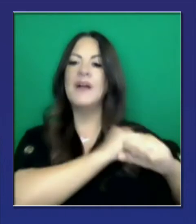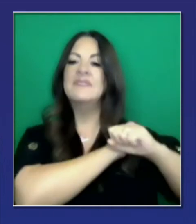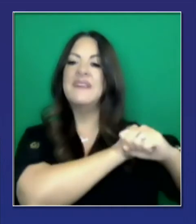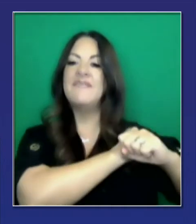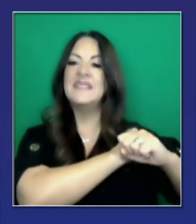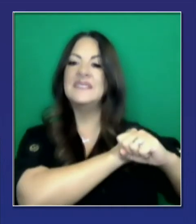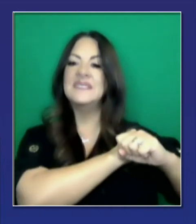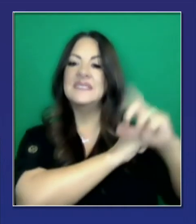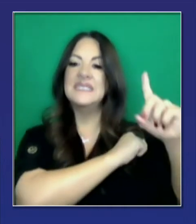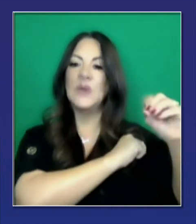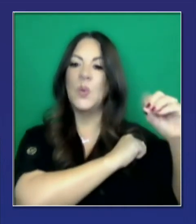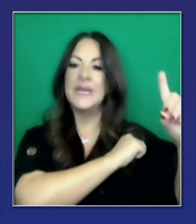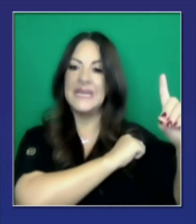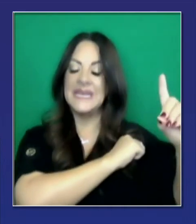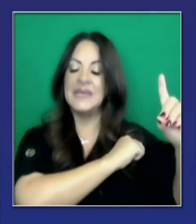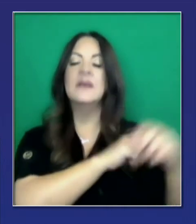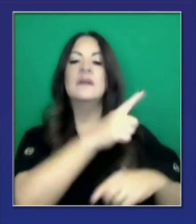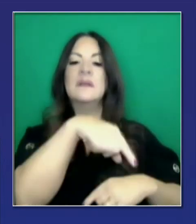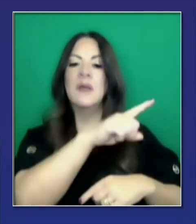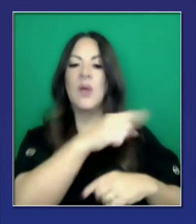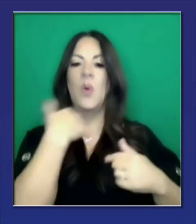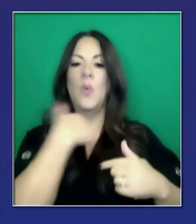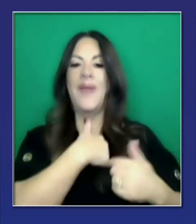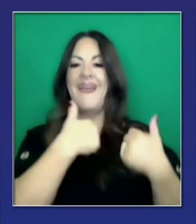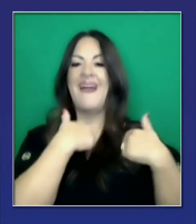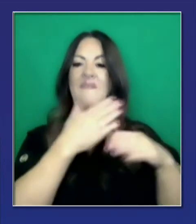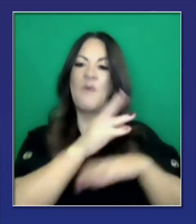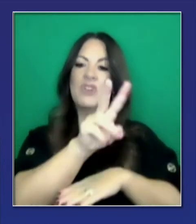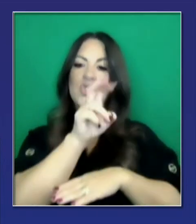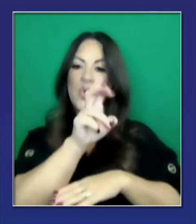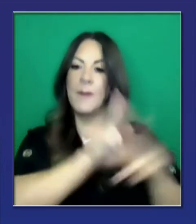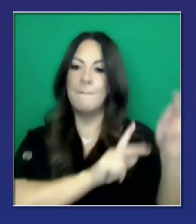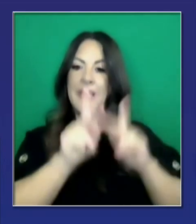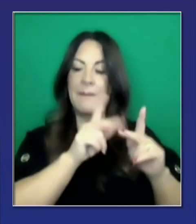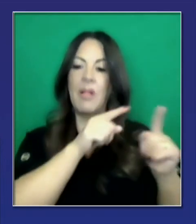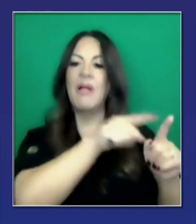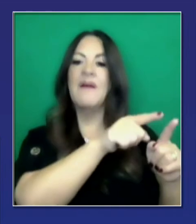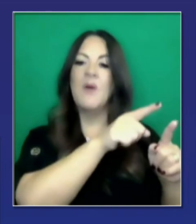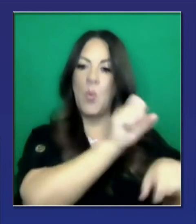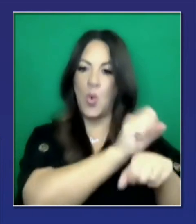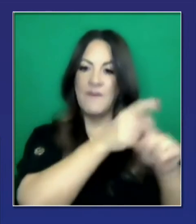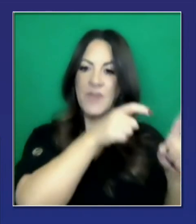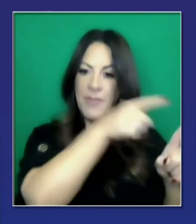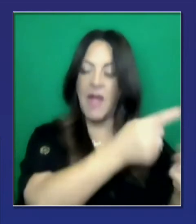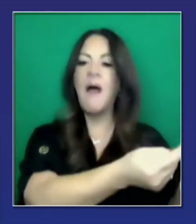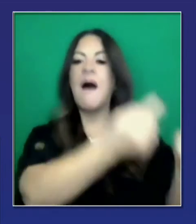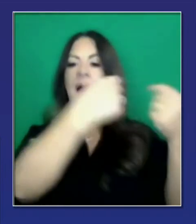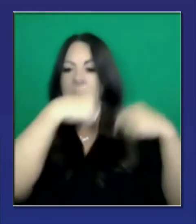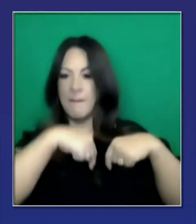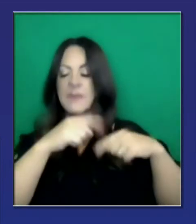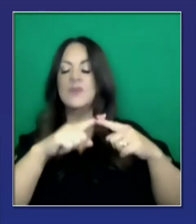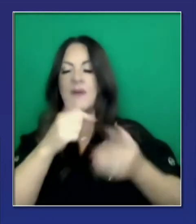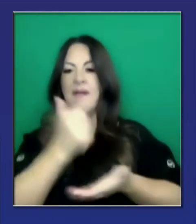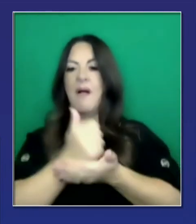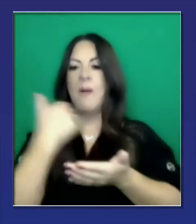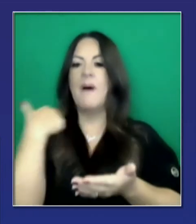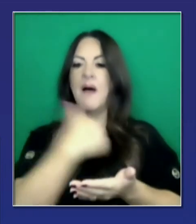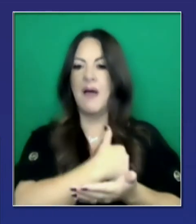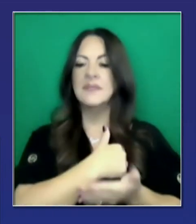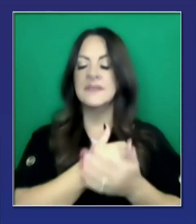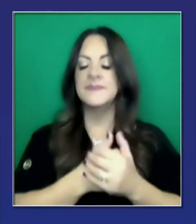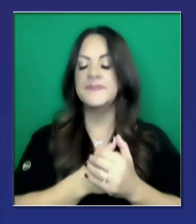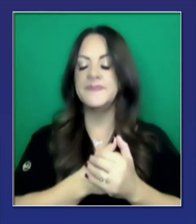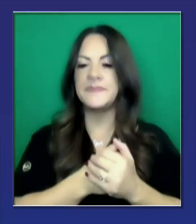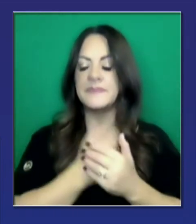Defense staff, these 10 teams that were requested, 200 folks. We got those first 75 now being coordinated, getting ready for deployment